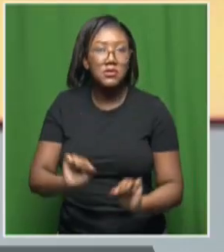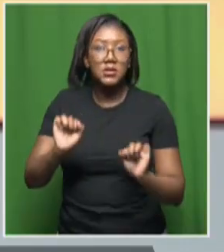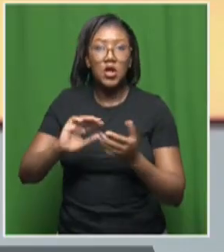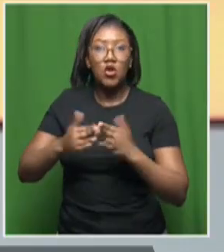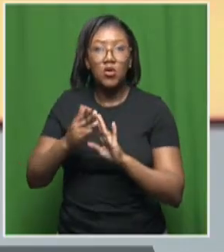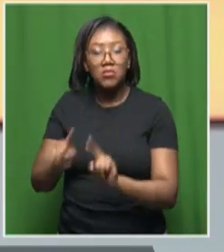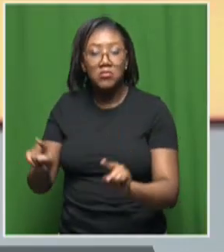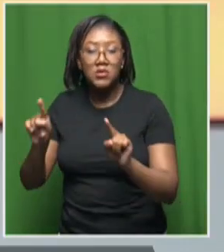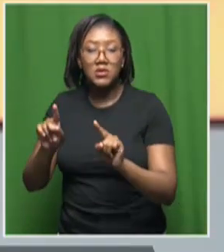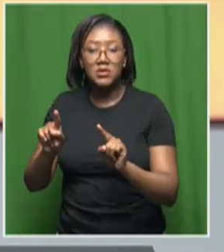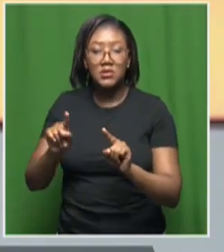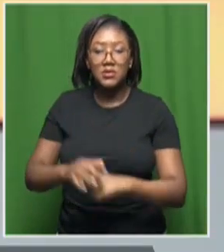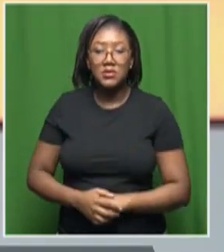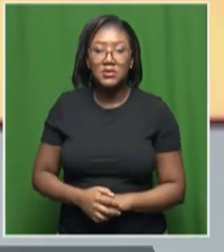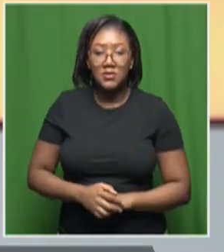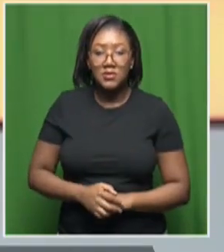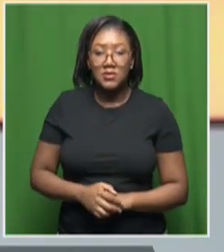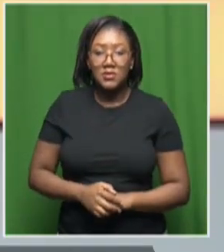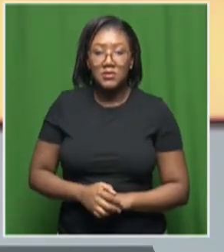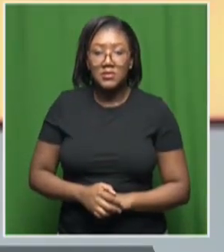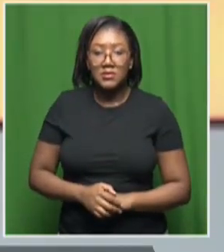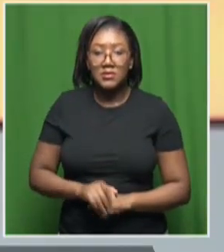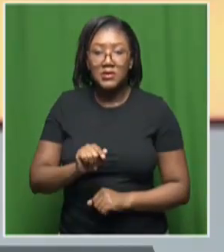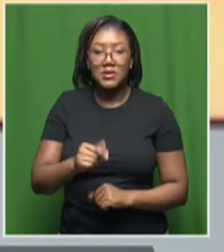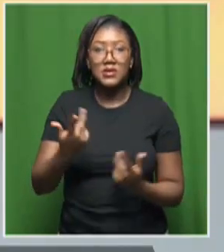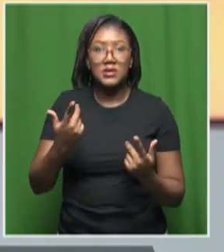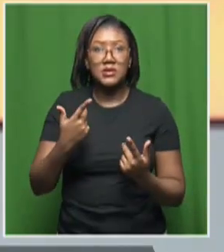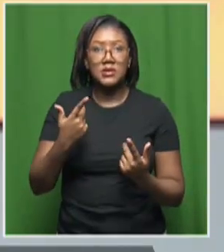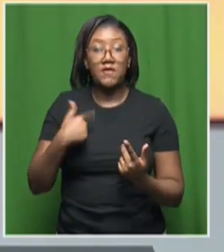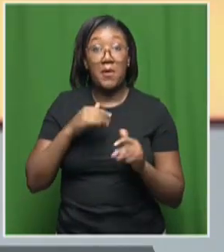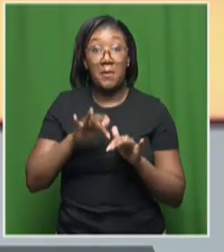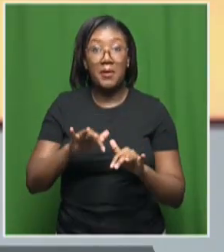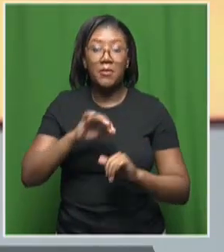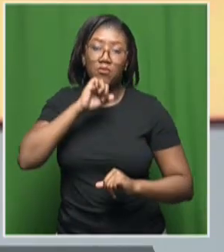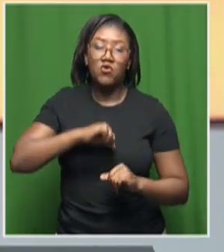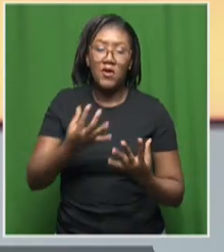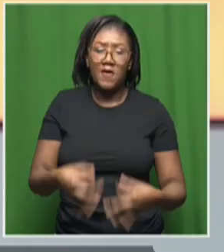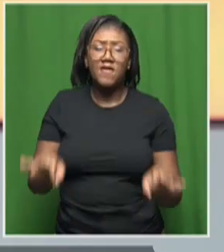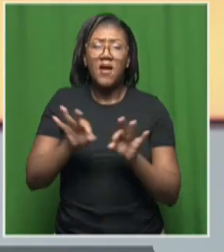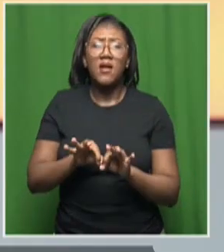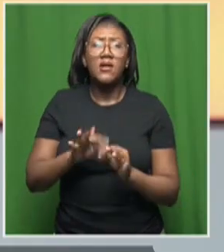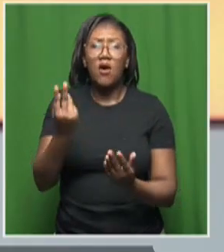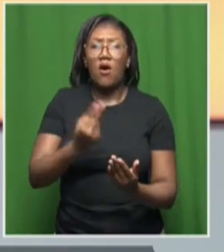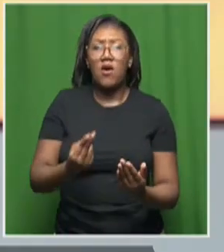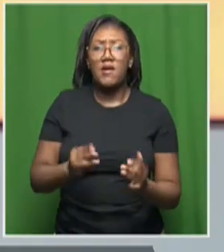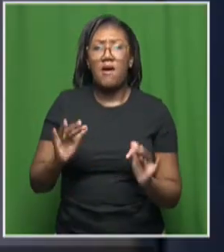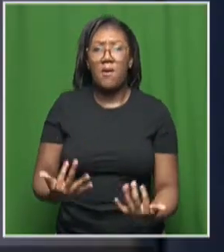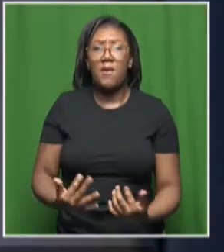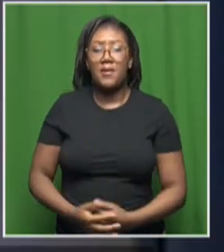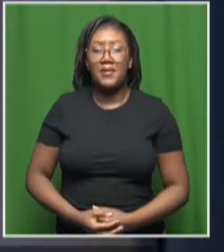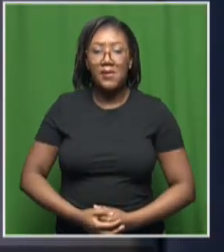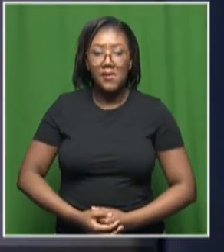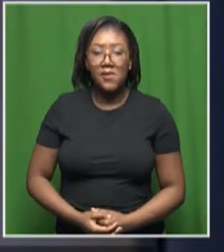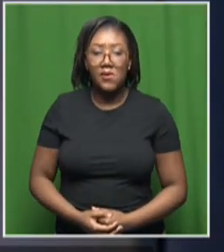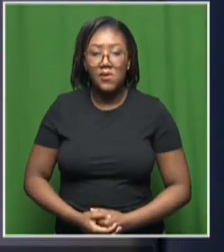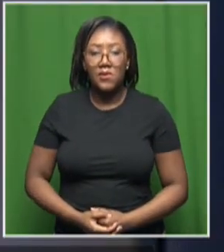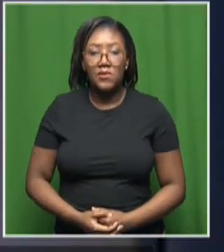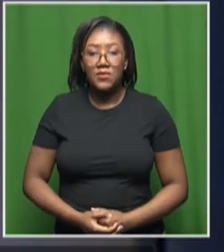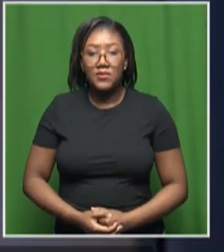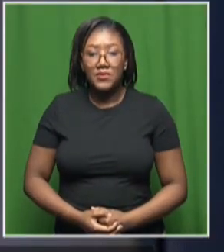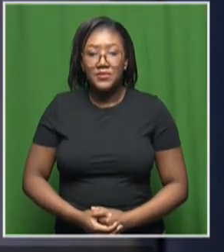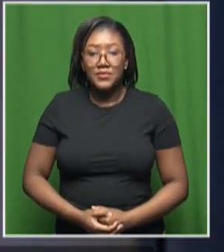community as well. How's that valuation going as well? What more can be done as we continue to assert our agency in the world? I mean, you